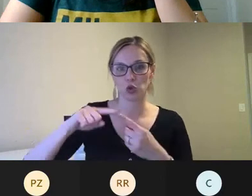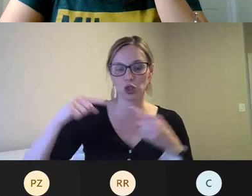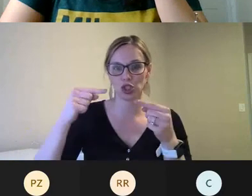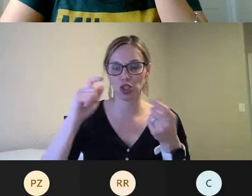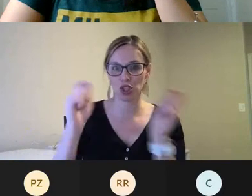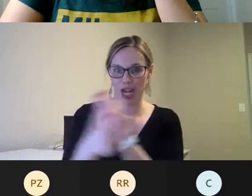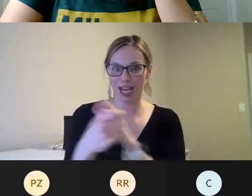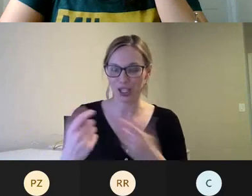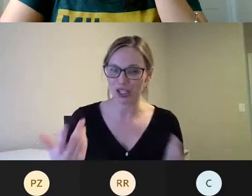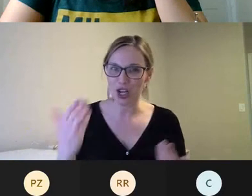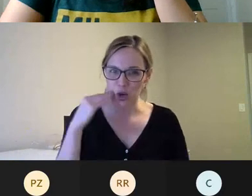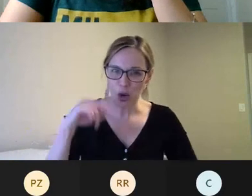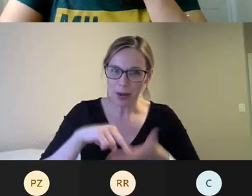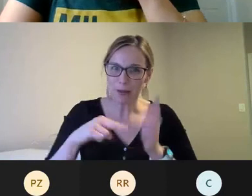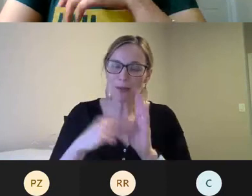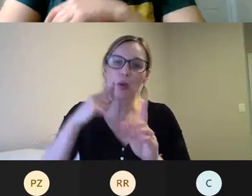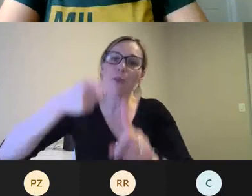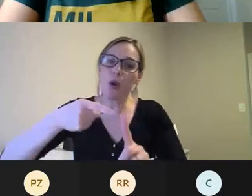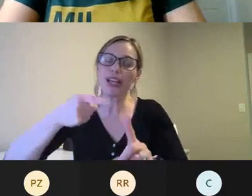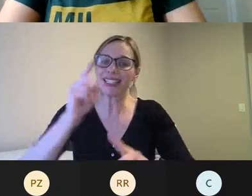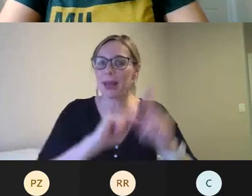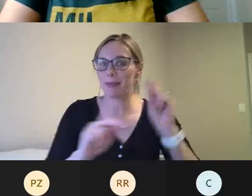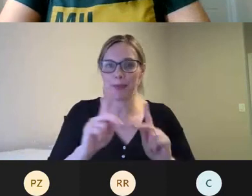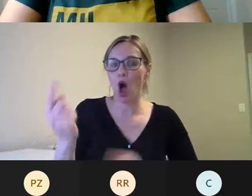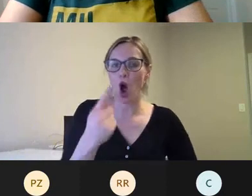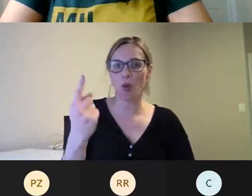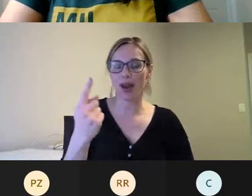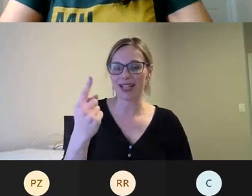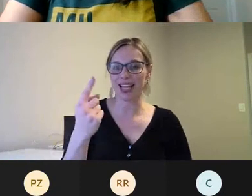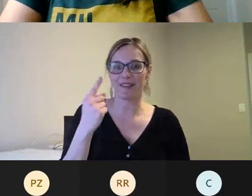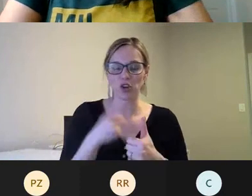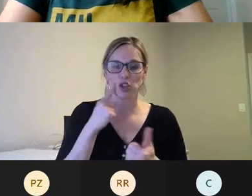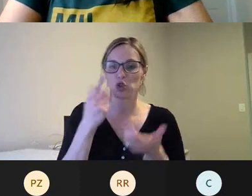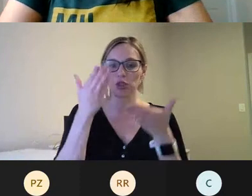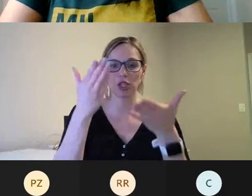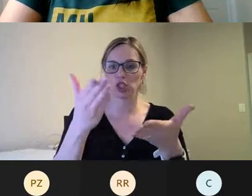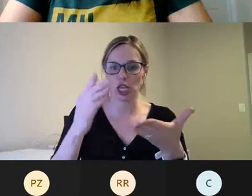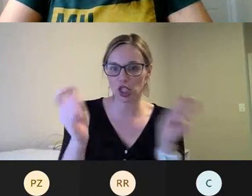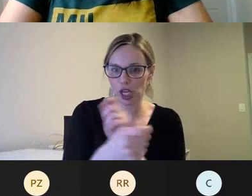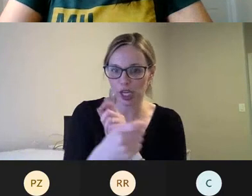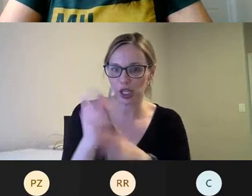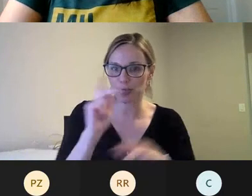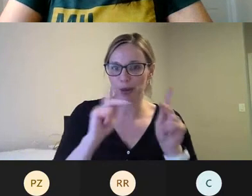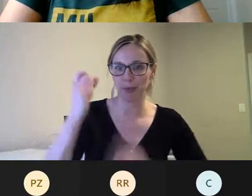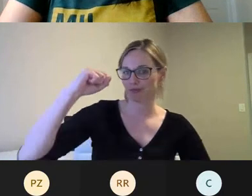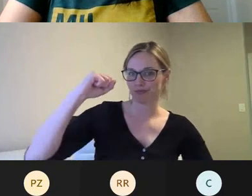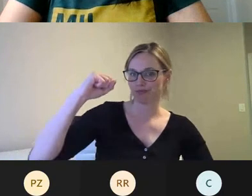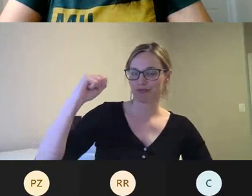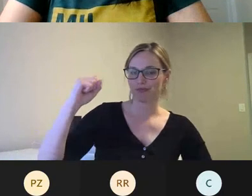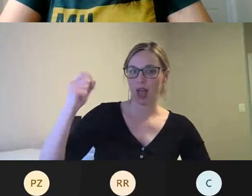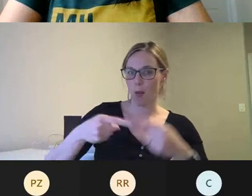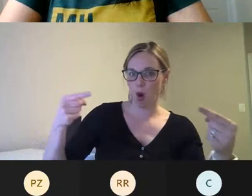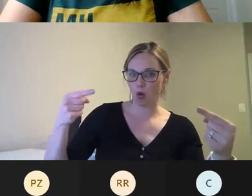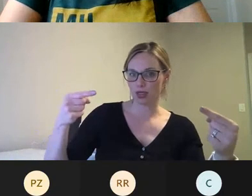those folks were opposed to changing to angle parking 20 years ago or whenever it was, 25 years